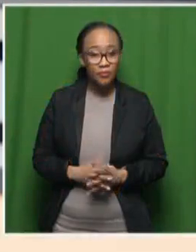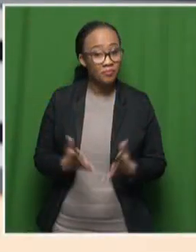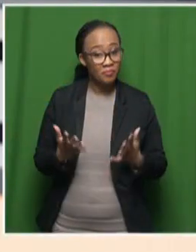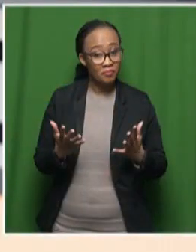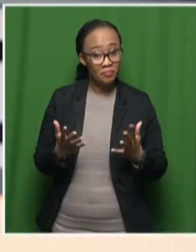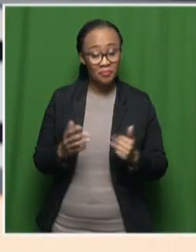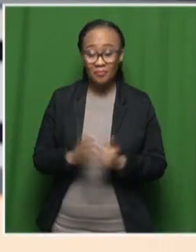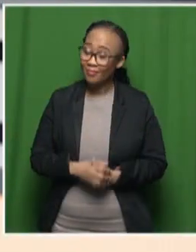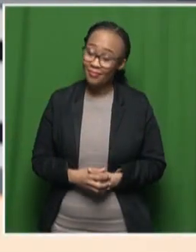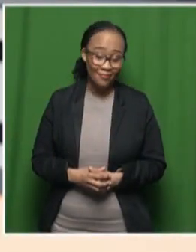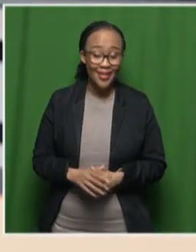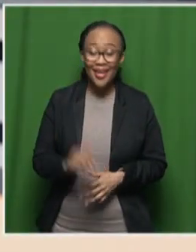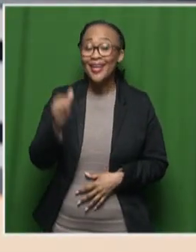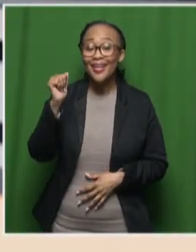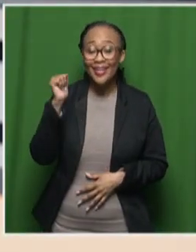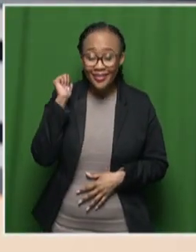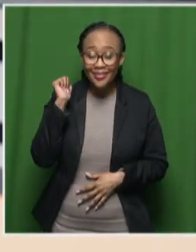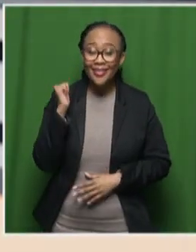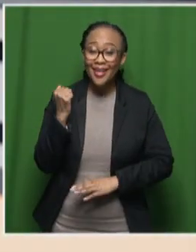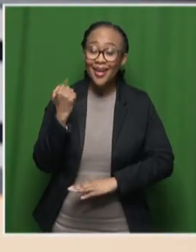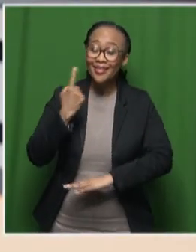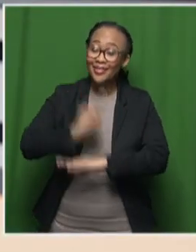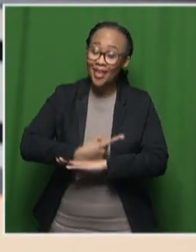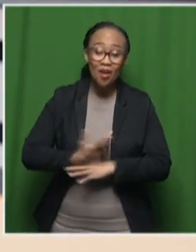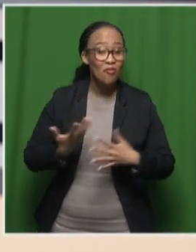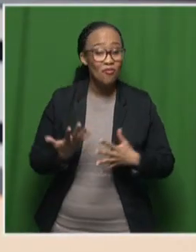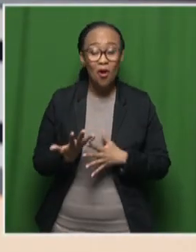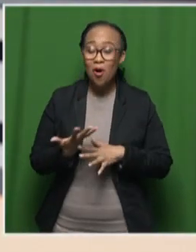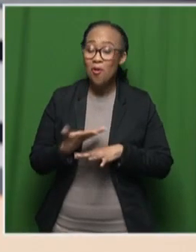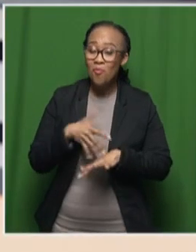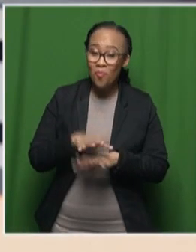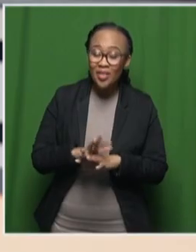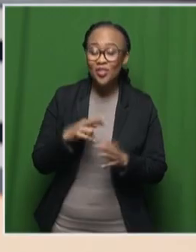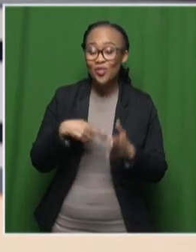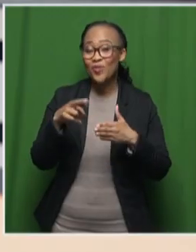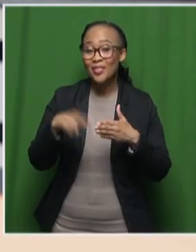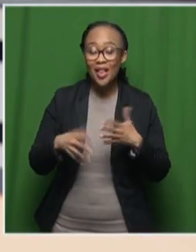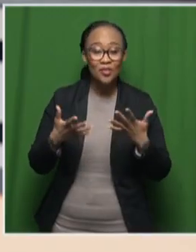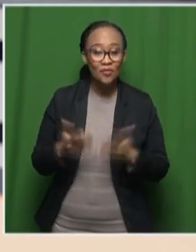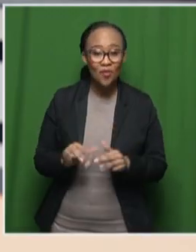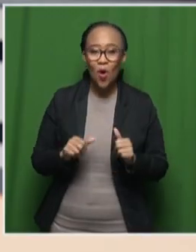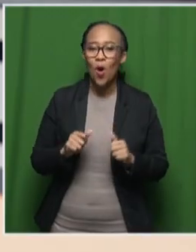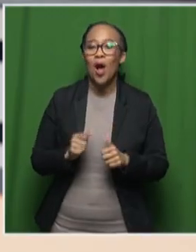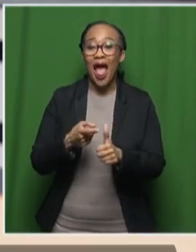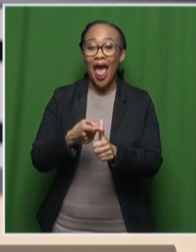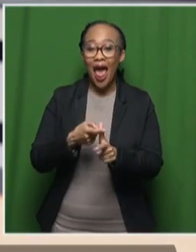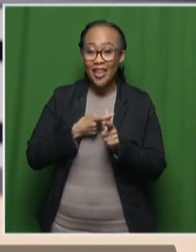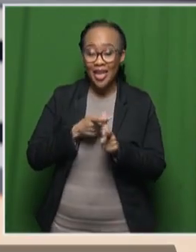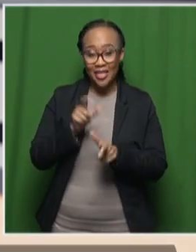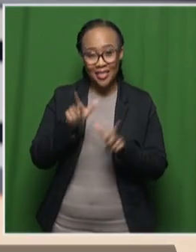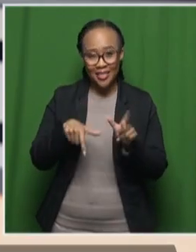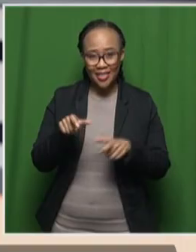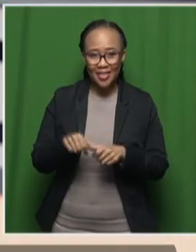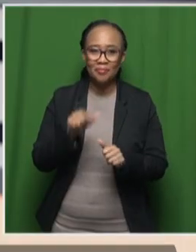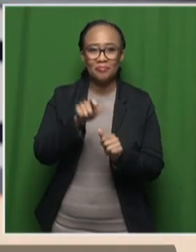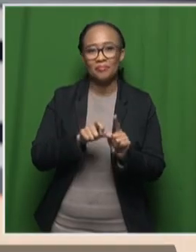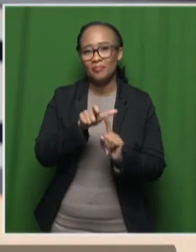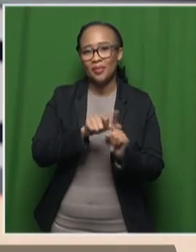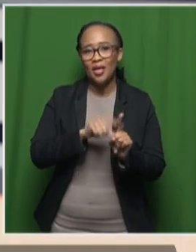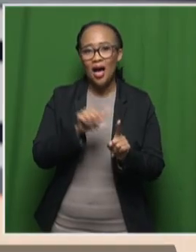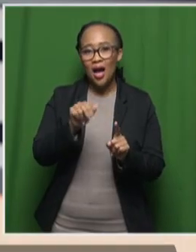Oh, what a day yesterday was of mixed results for our athletes. Akani Simbine came agonizingly close